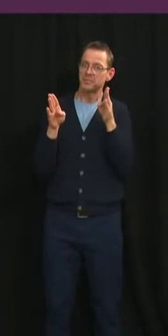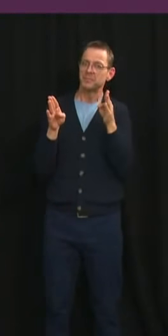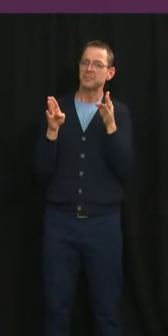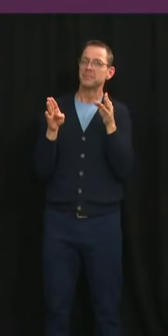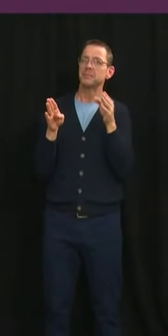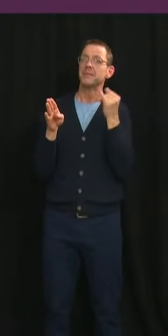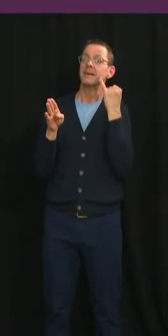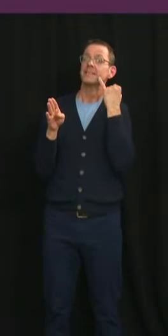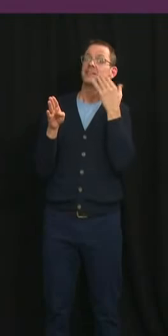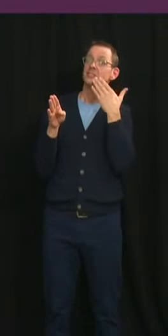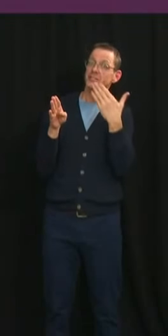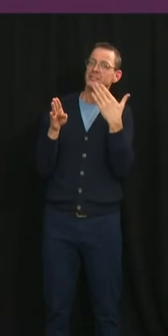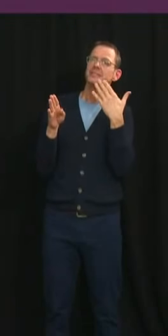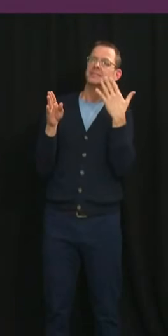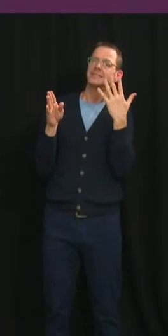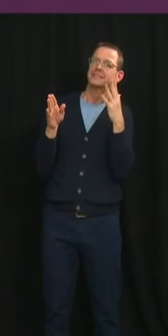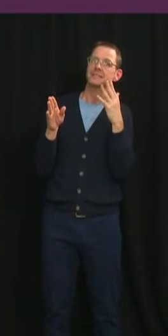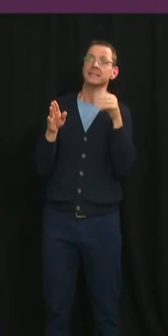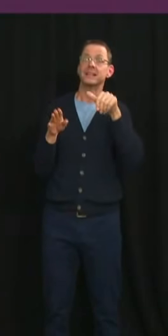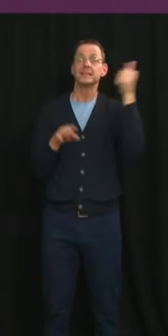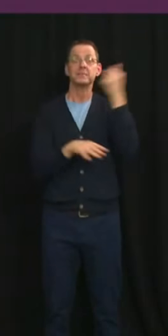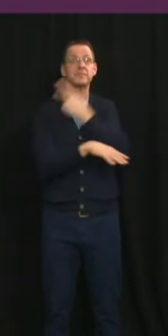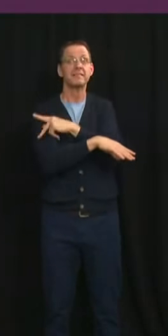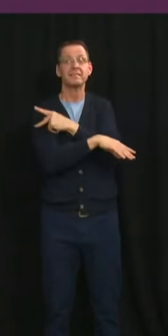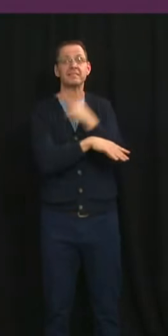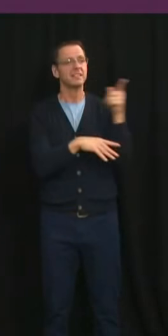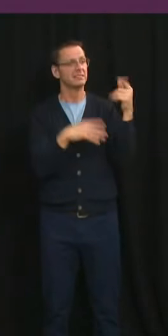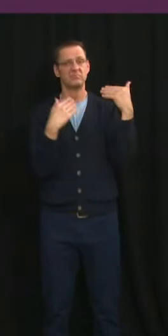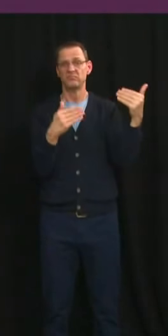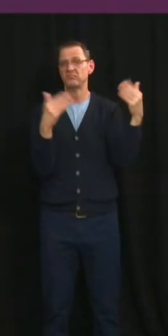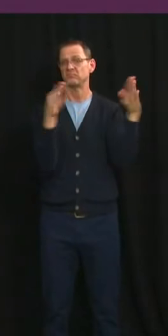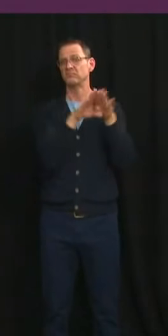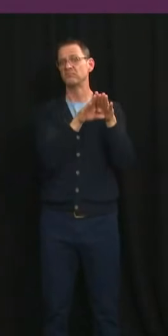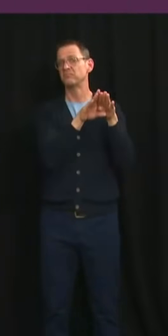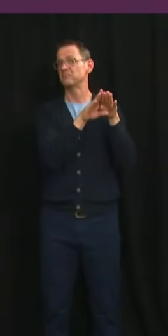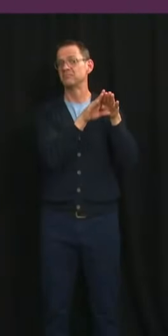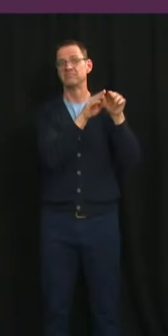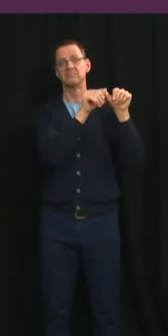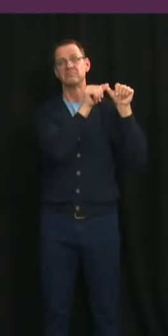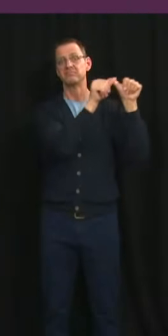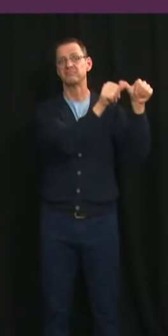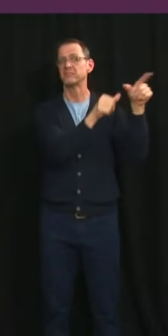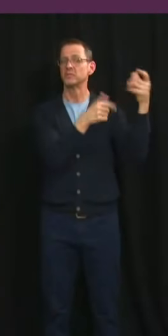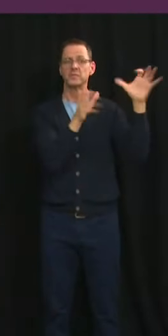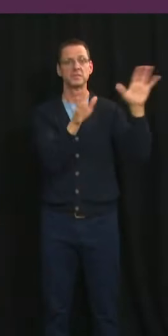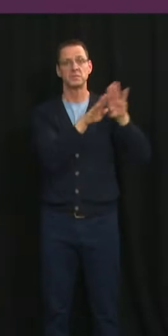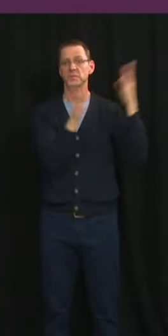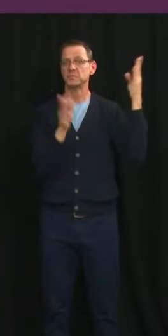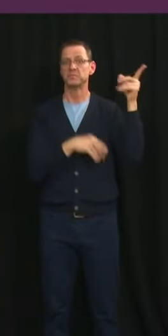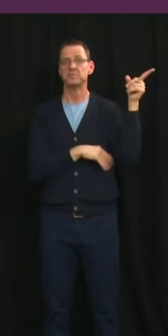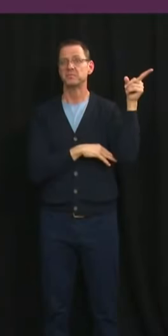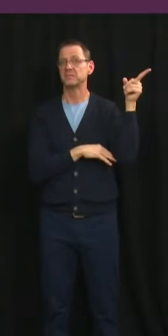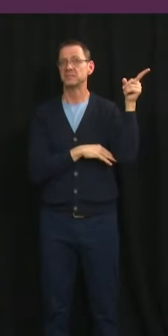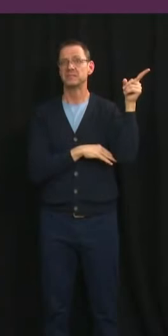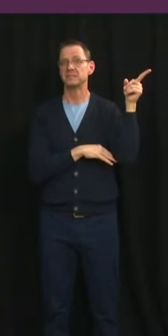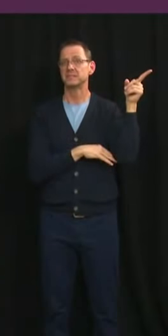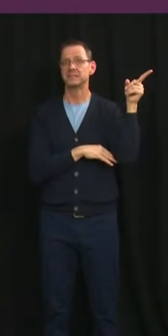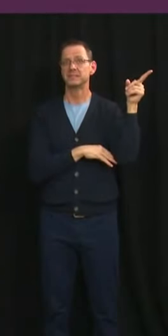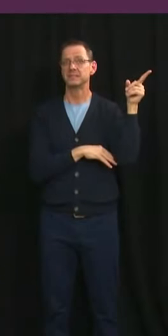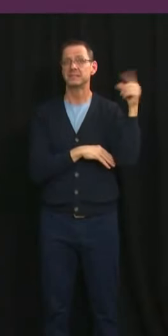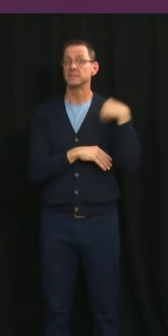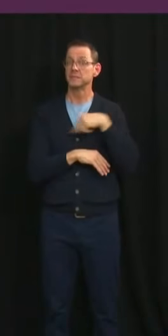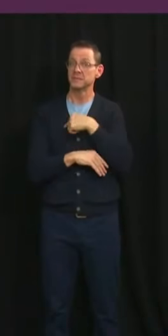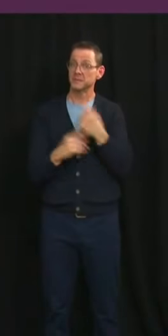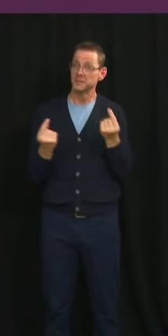businesses. So what we're doing, Vincent, is following the data. And I wish the virus operated in a simple,